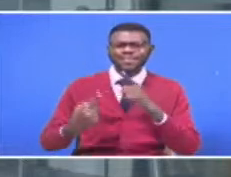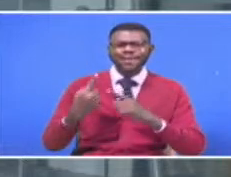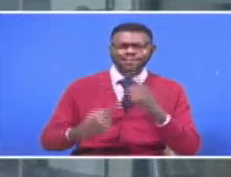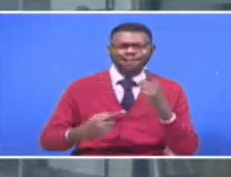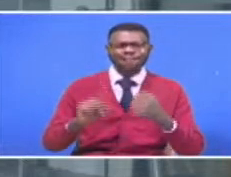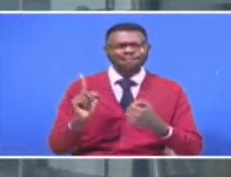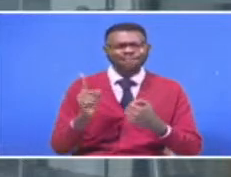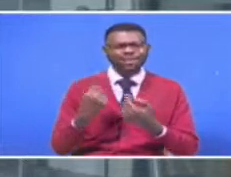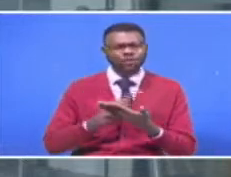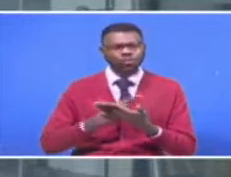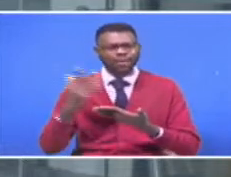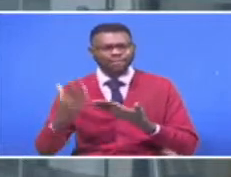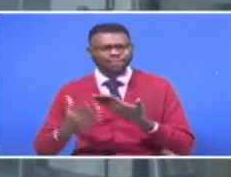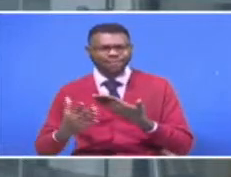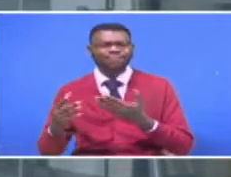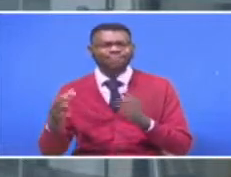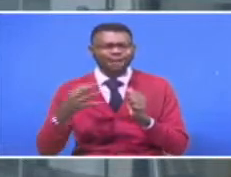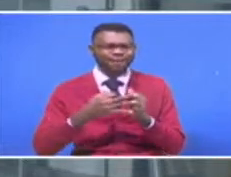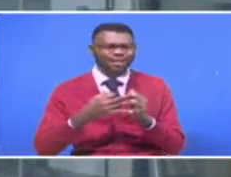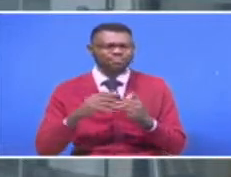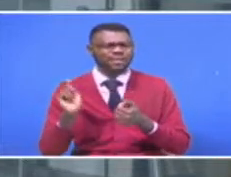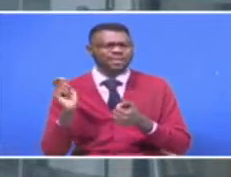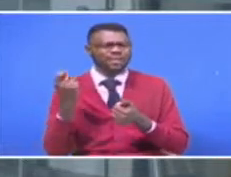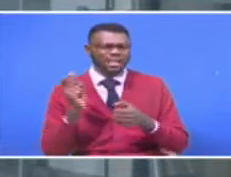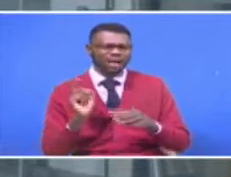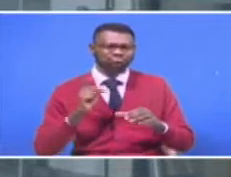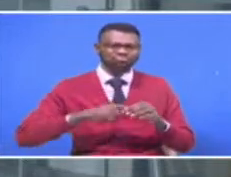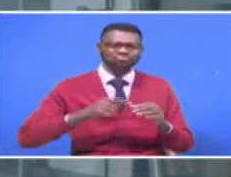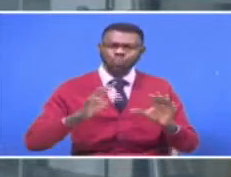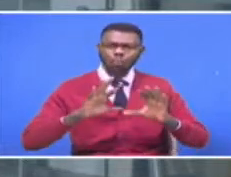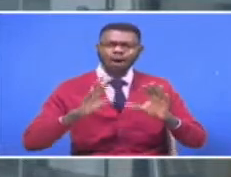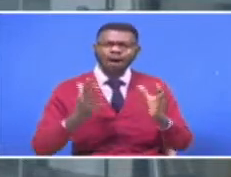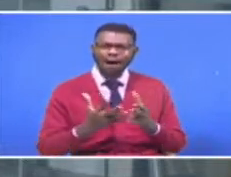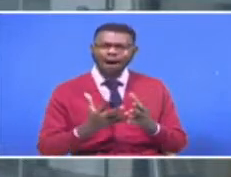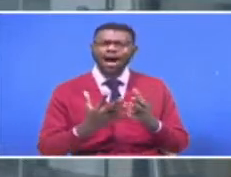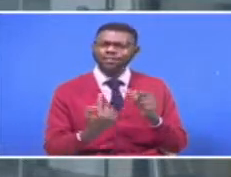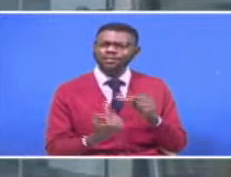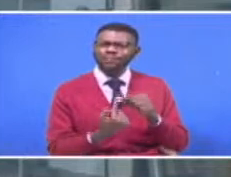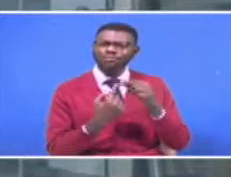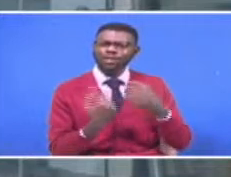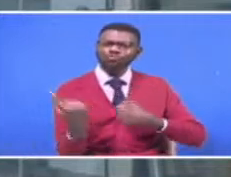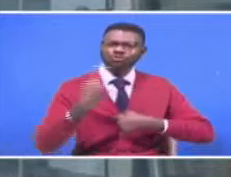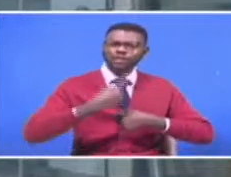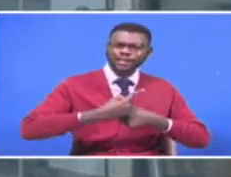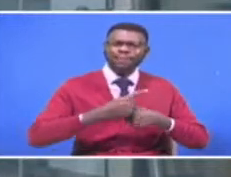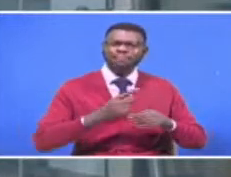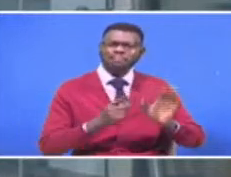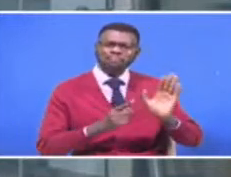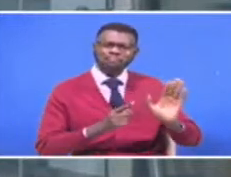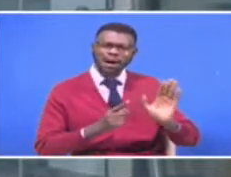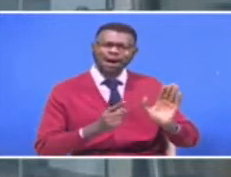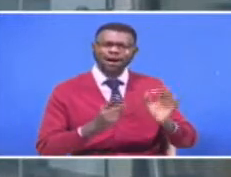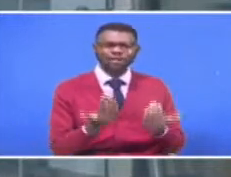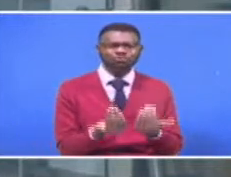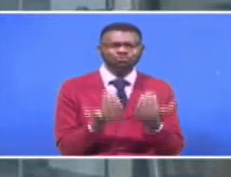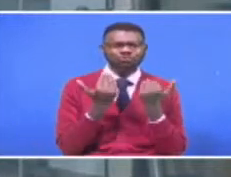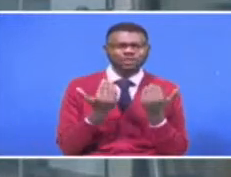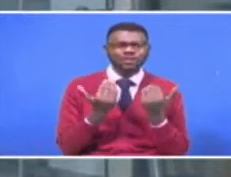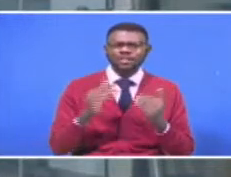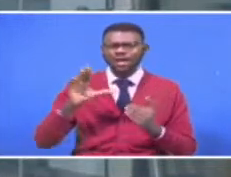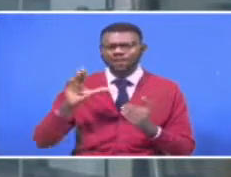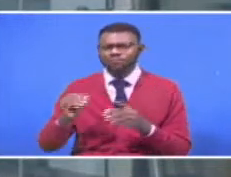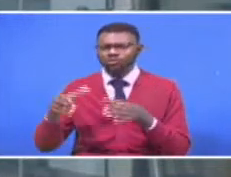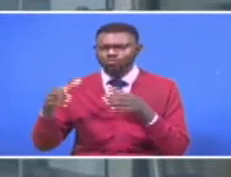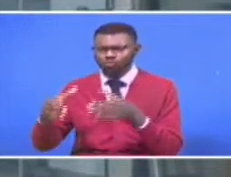of August, and Kenya today joined the world in marking this special day dubbed Twins in the Animal Kingdom. More than 50 sets of